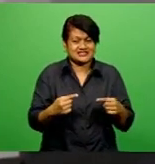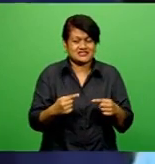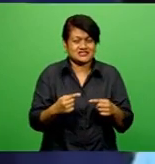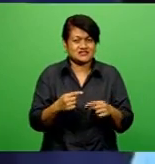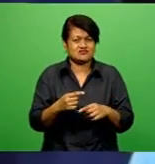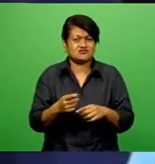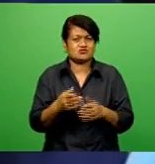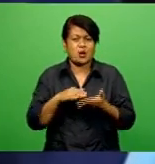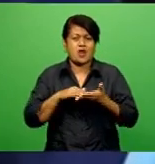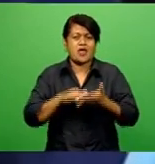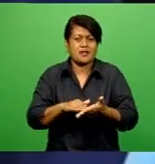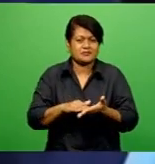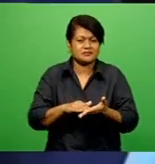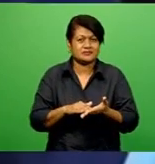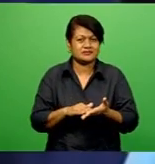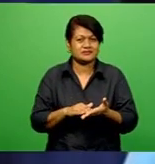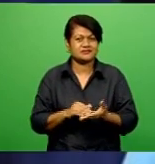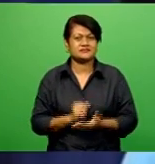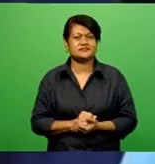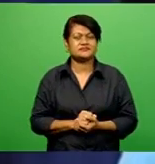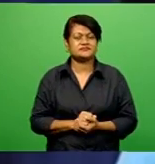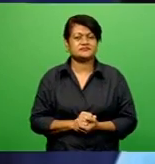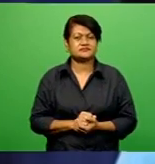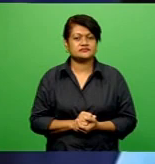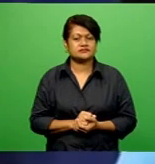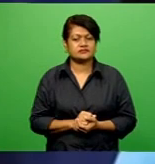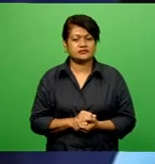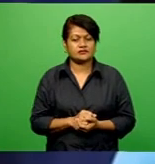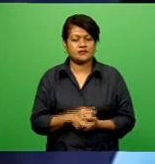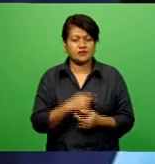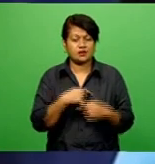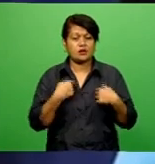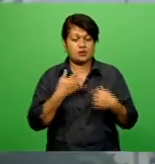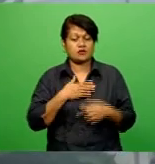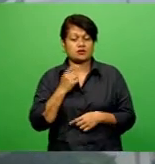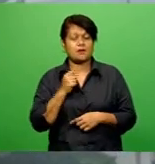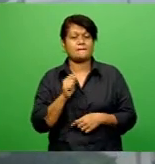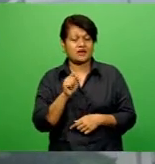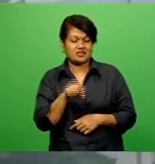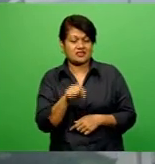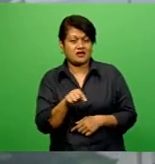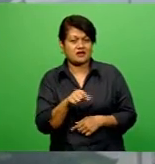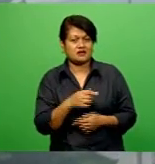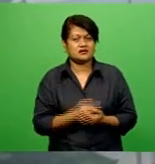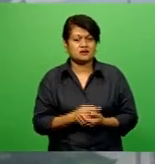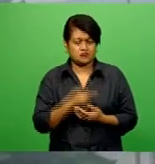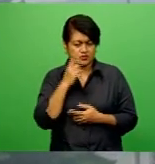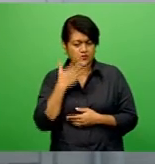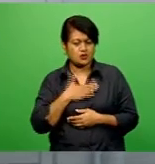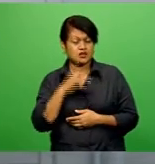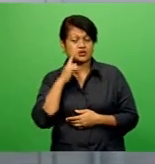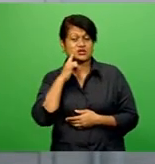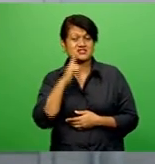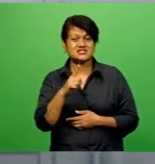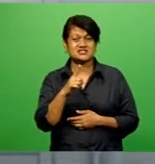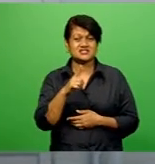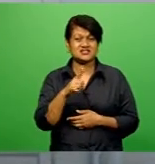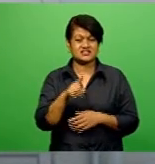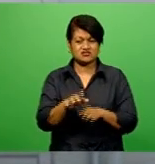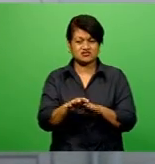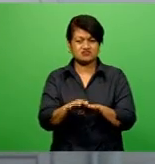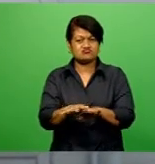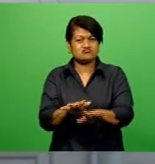security. We'd like to be there at the command center, and we see traffic and we see movements of